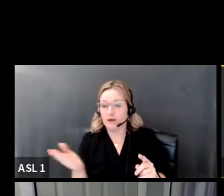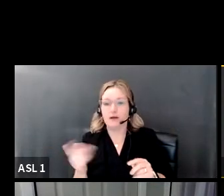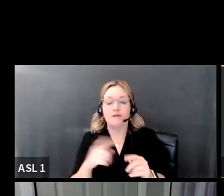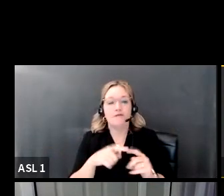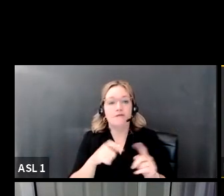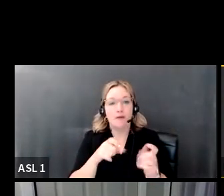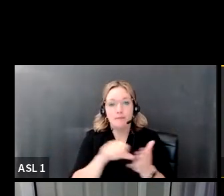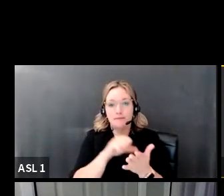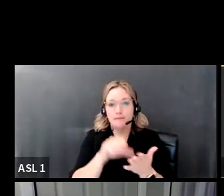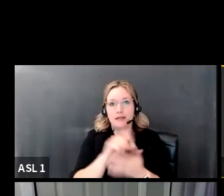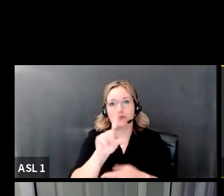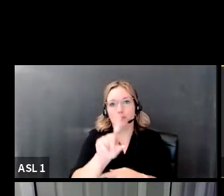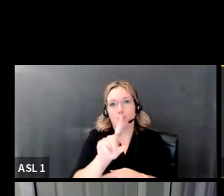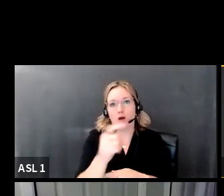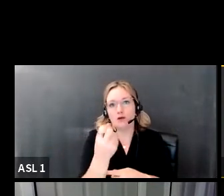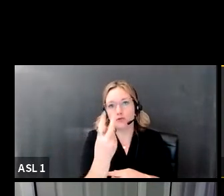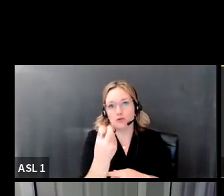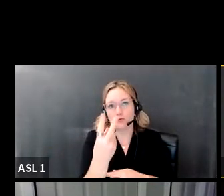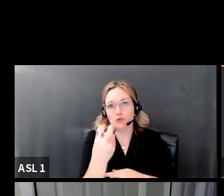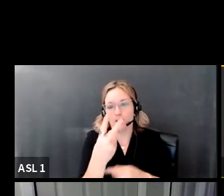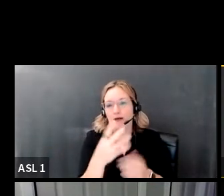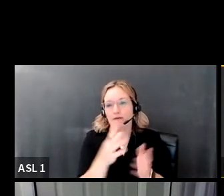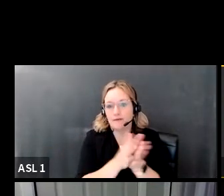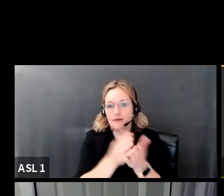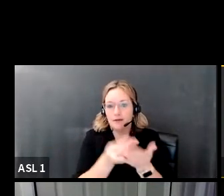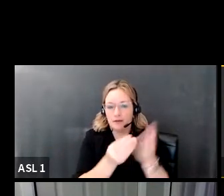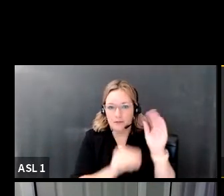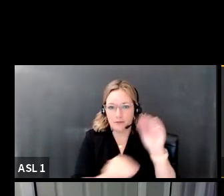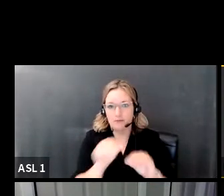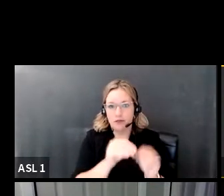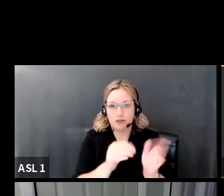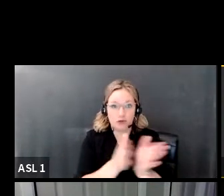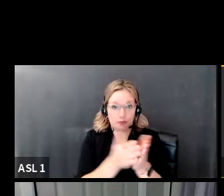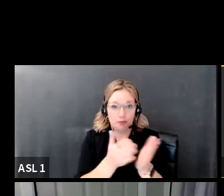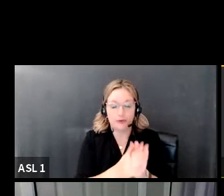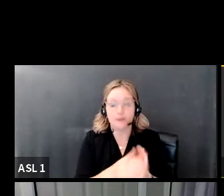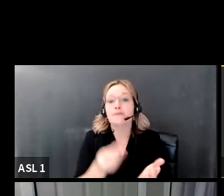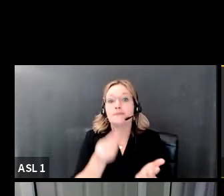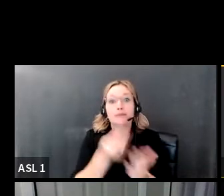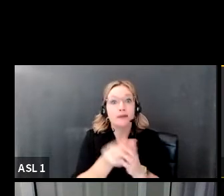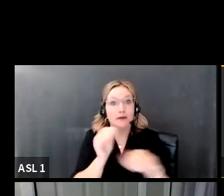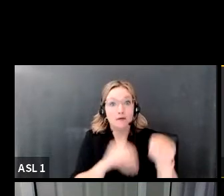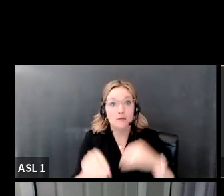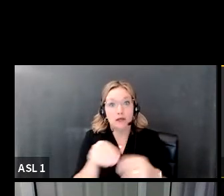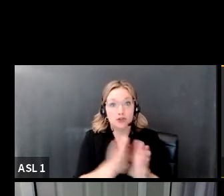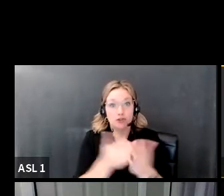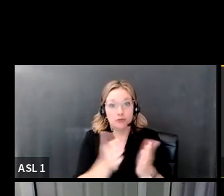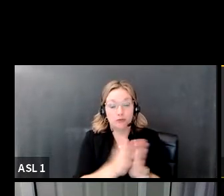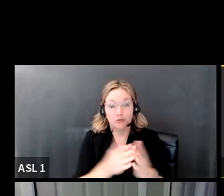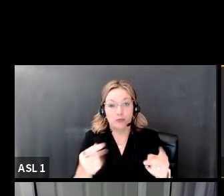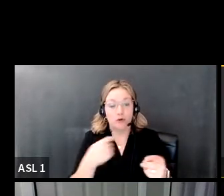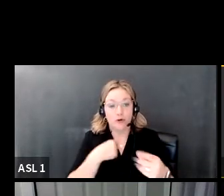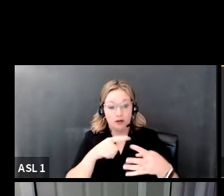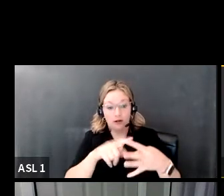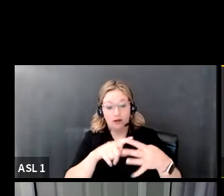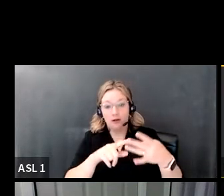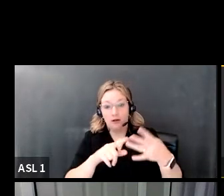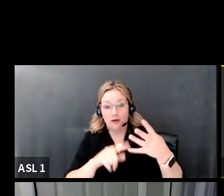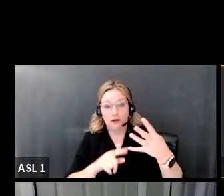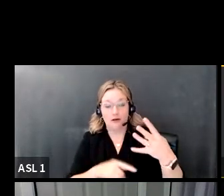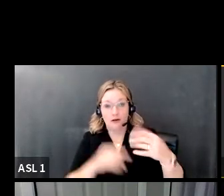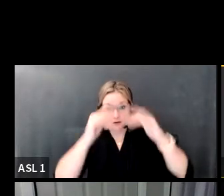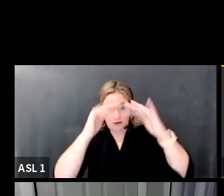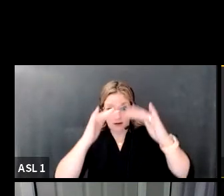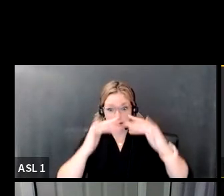112 of the budget book now what page 112 of the budget book is a roll-up of all um the